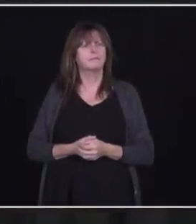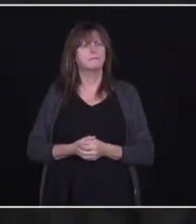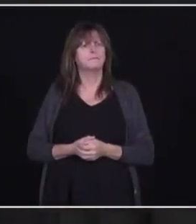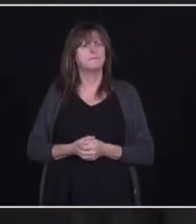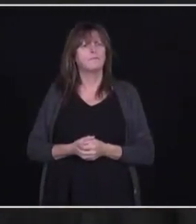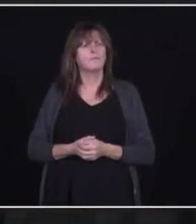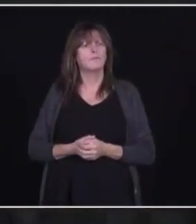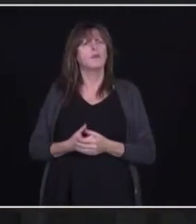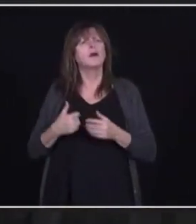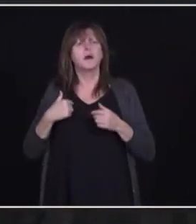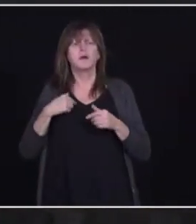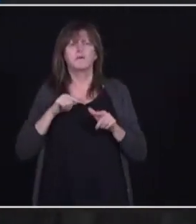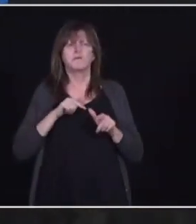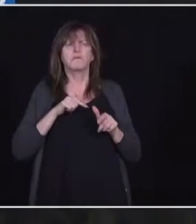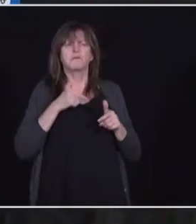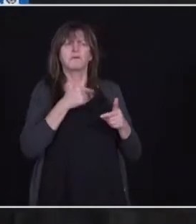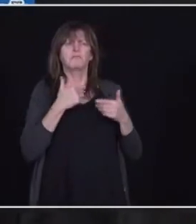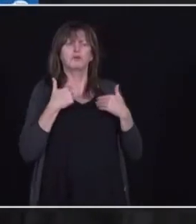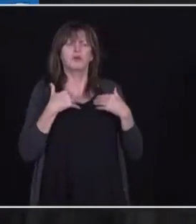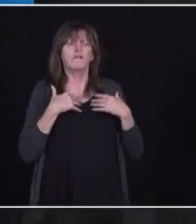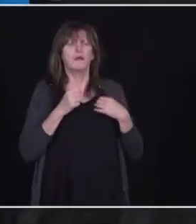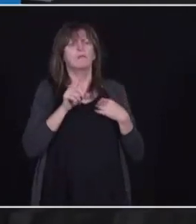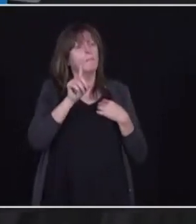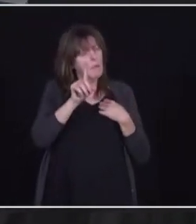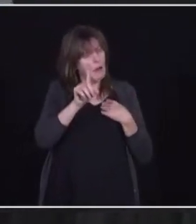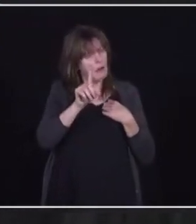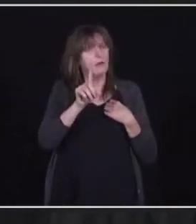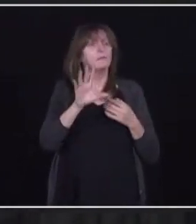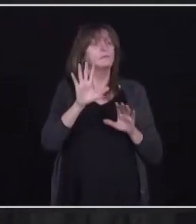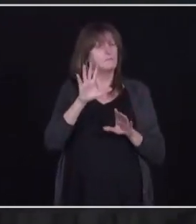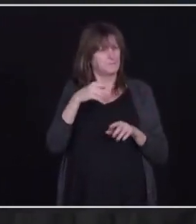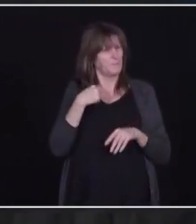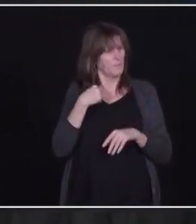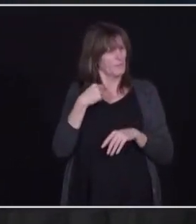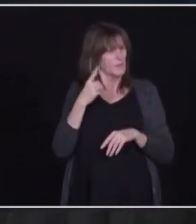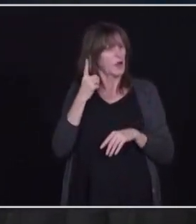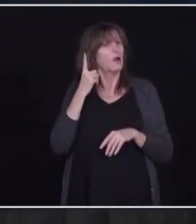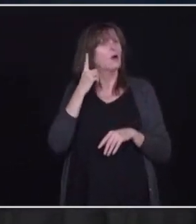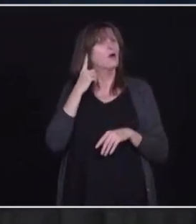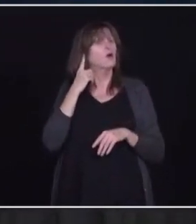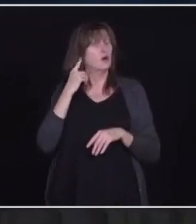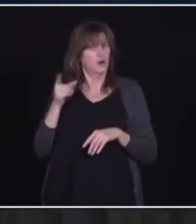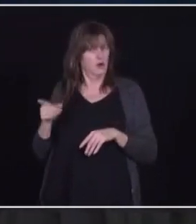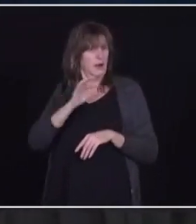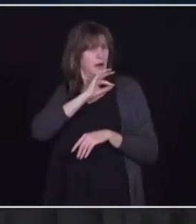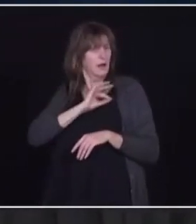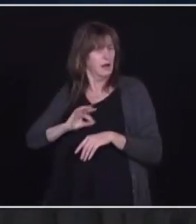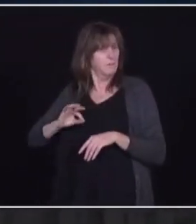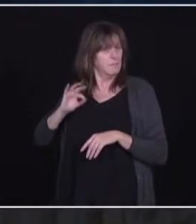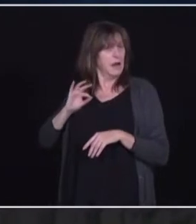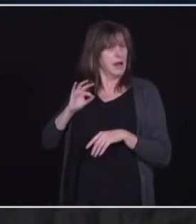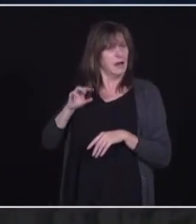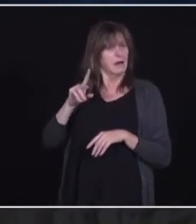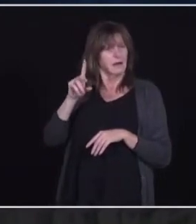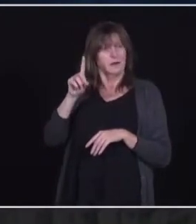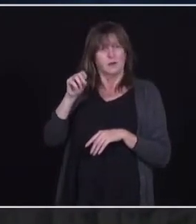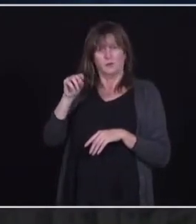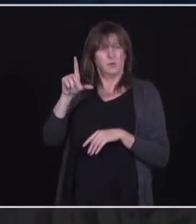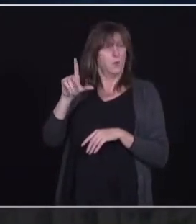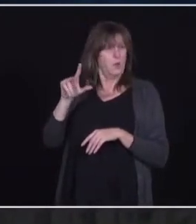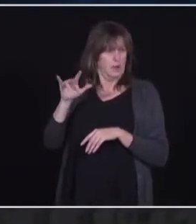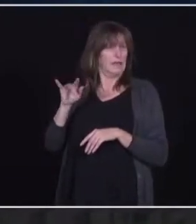heard through a message through the Mayor of Windsor, Mayor Dilkins, asking to go